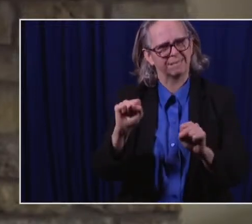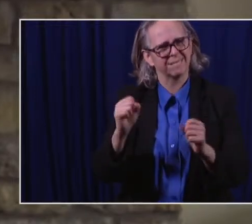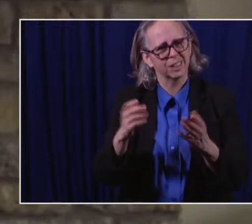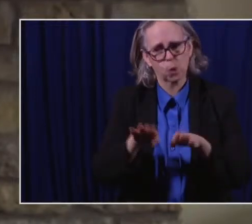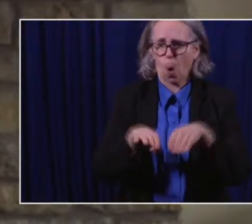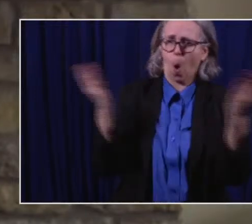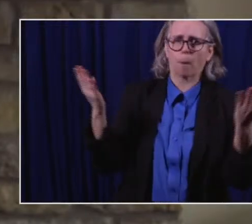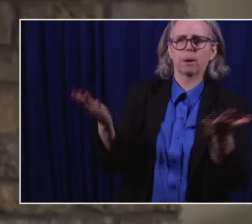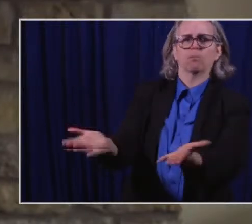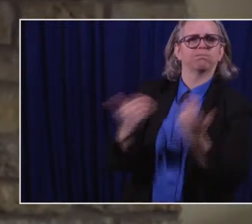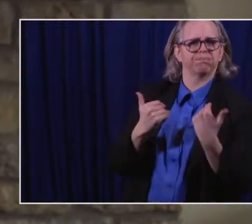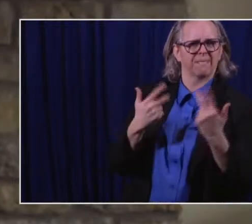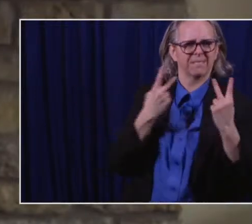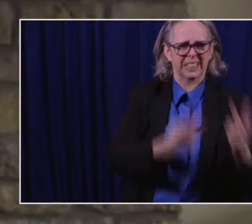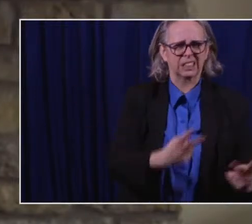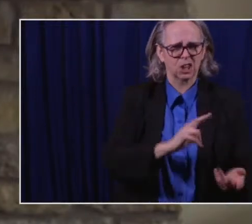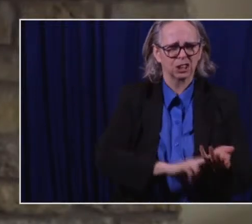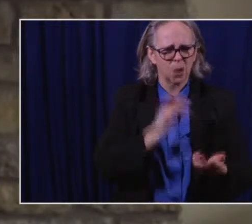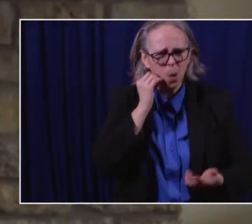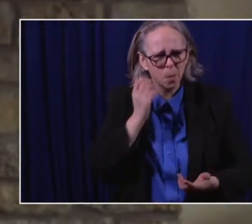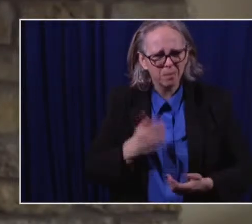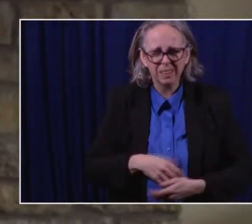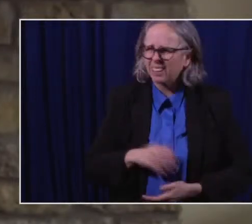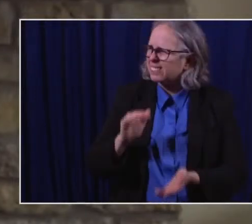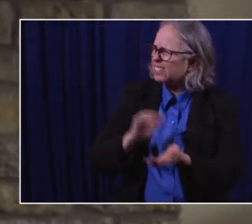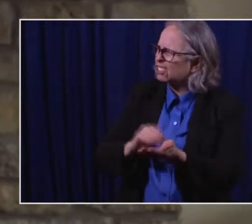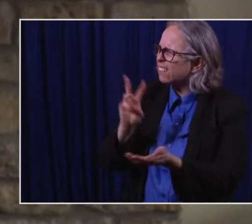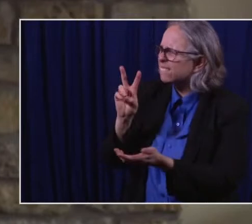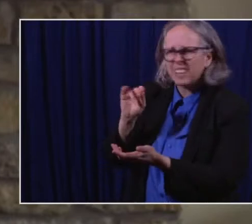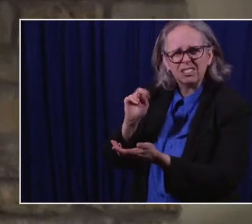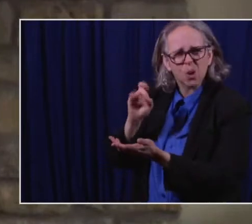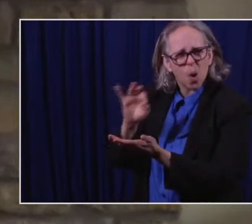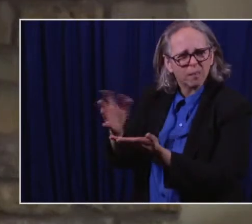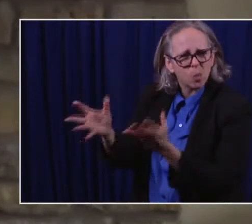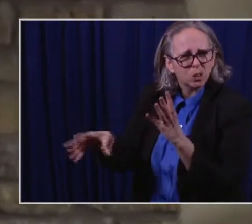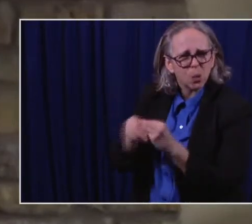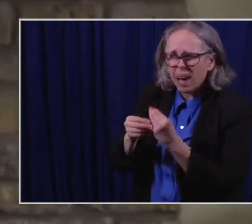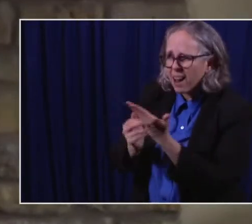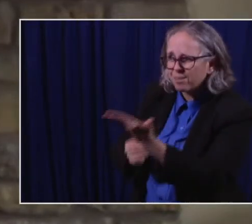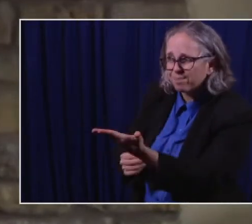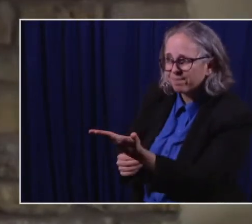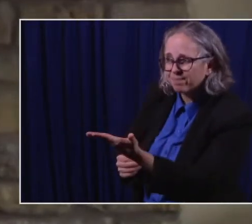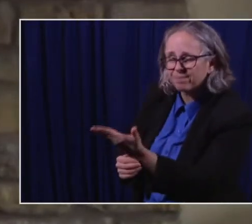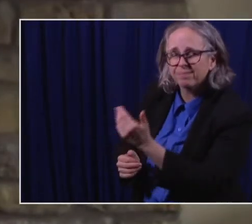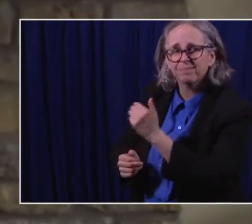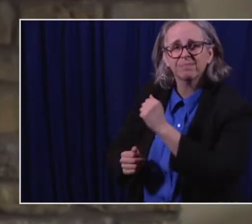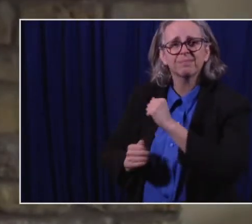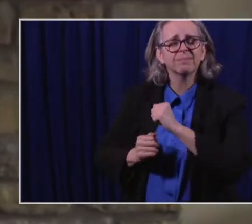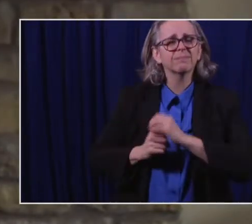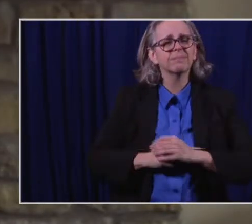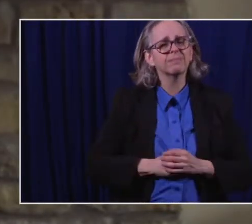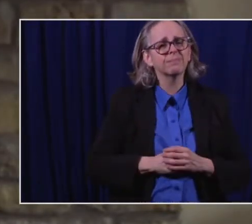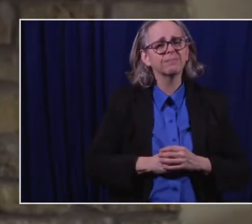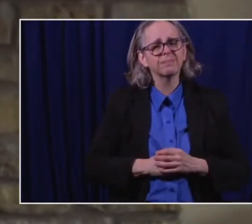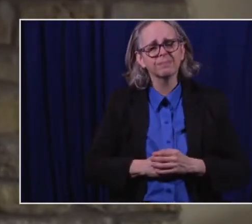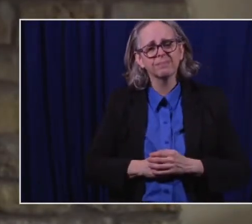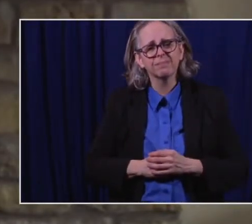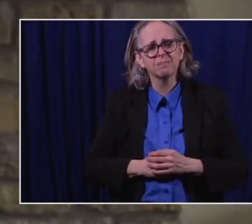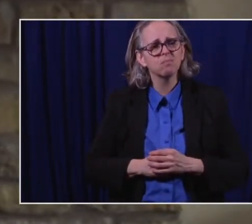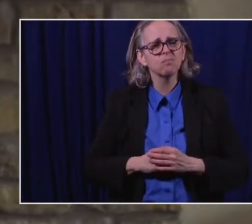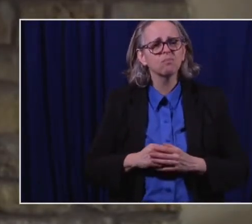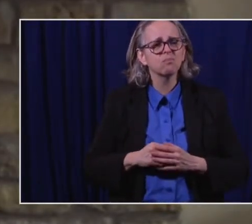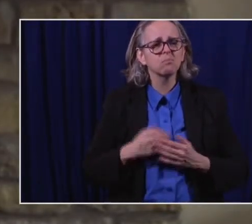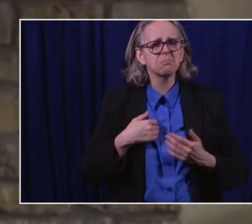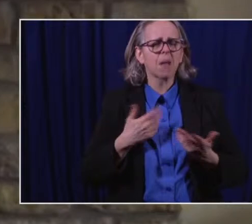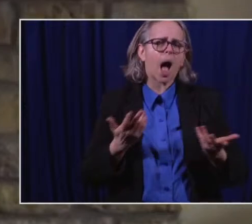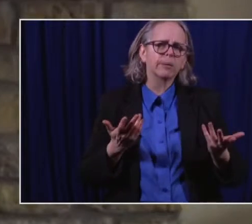know, Dr. Vanderhoff, if you want to add anything to that or not, but that's, we're looking at that. I agree. Thank you, Governor.